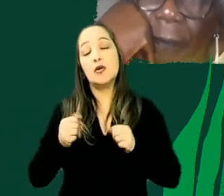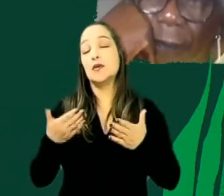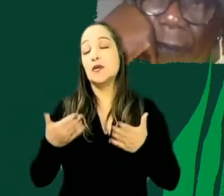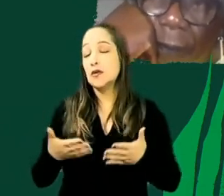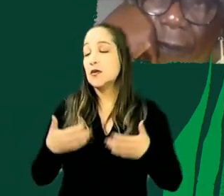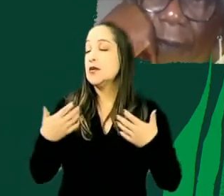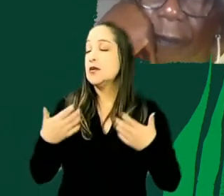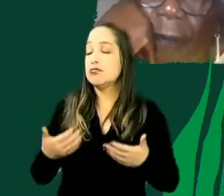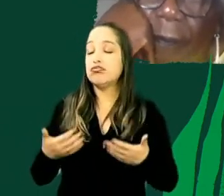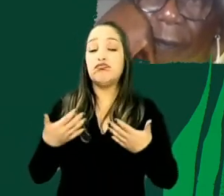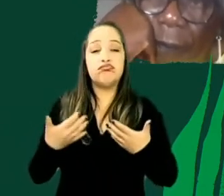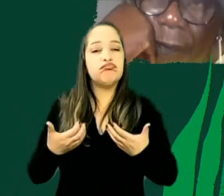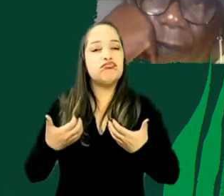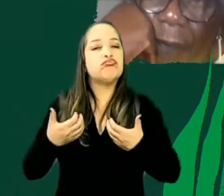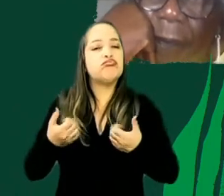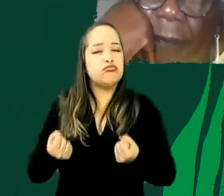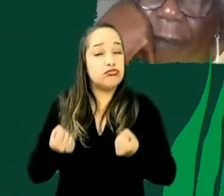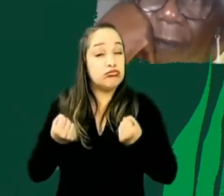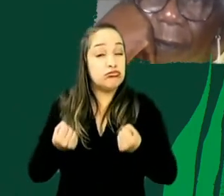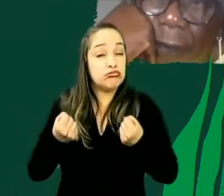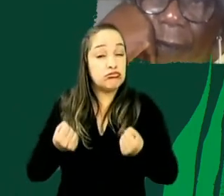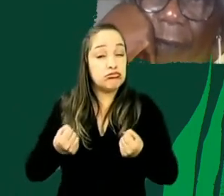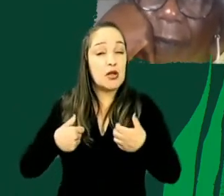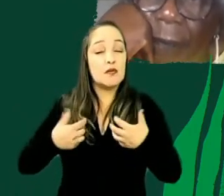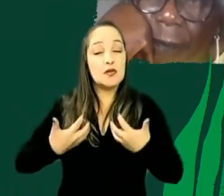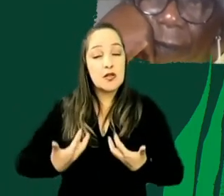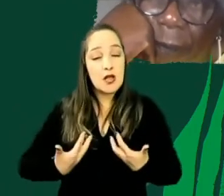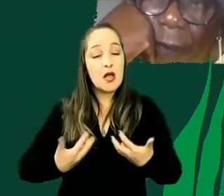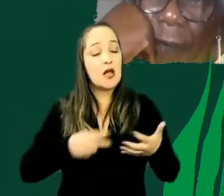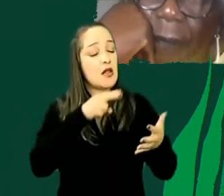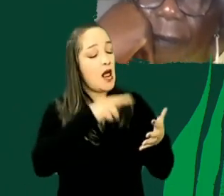of reading all the manuscripts, because you have to.